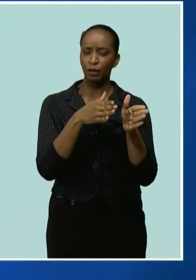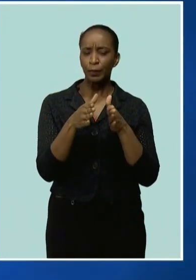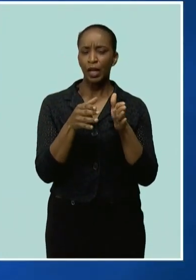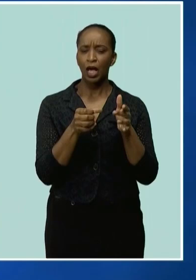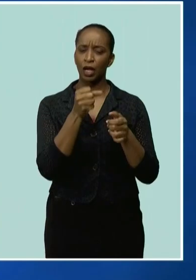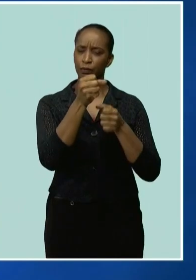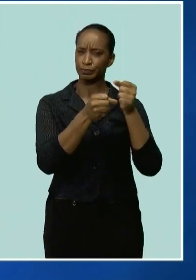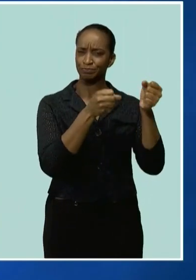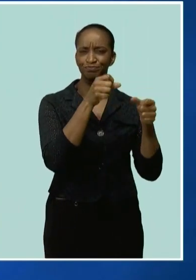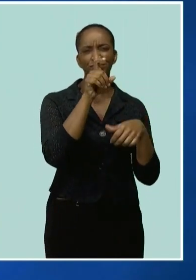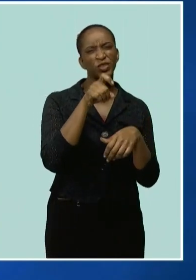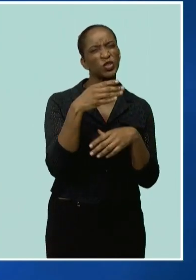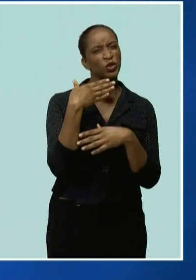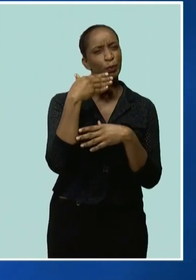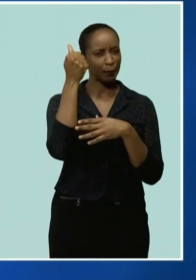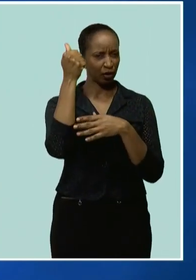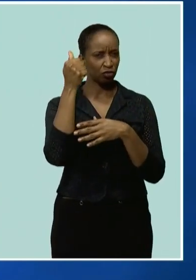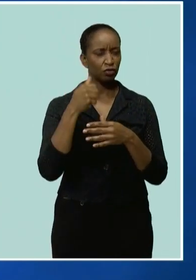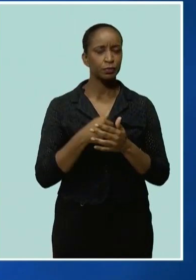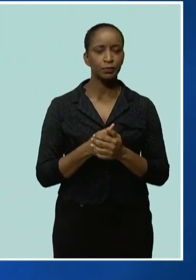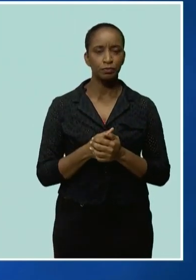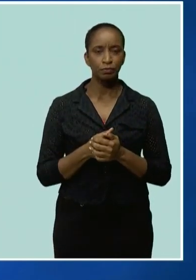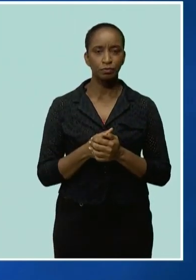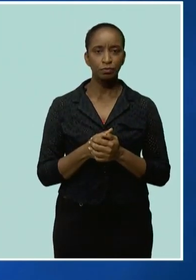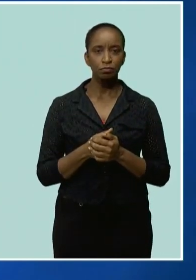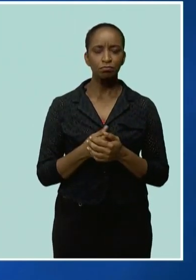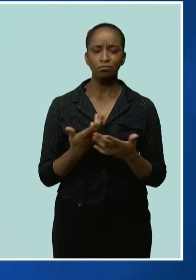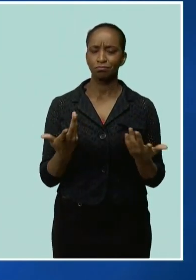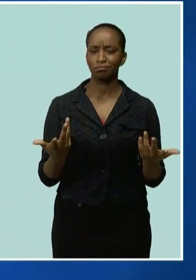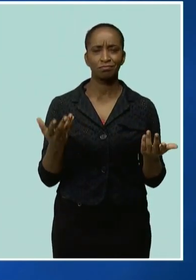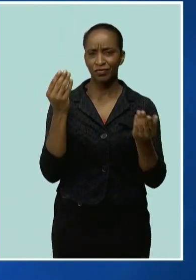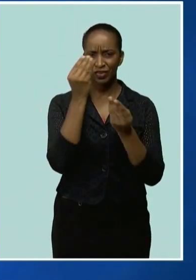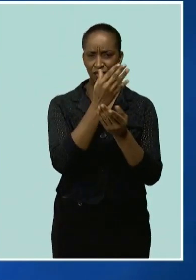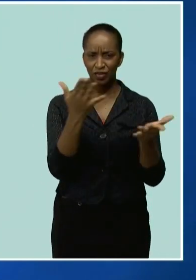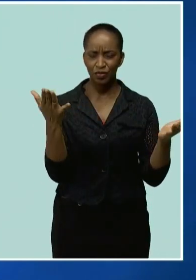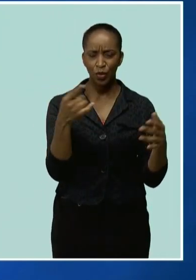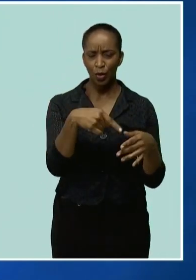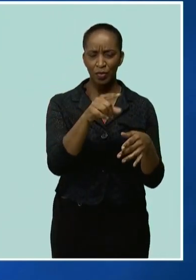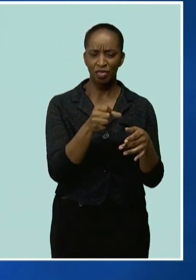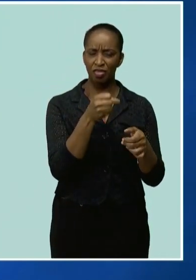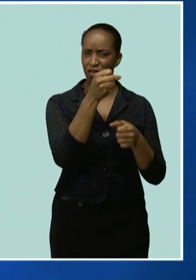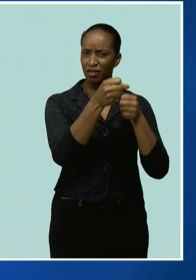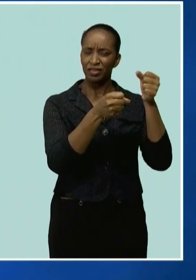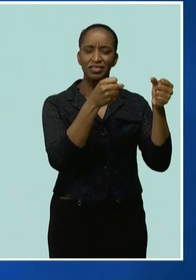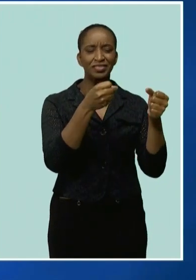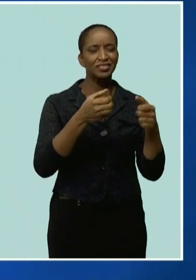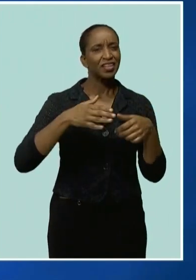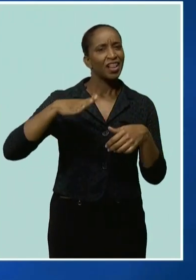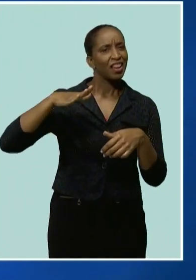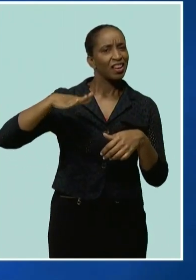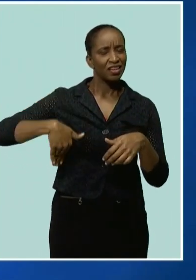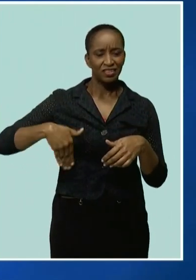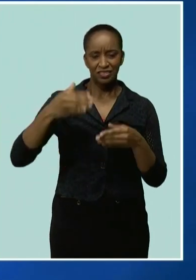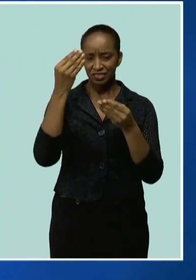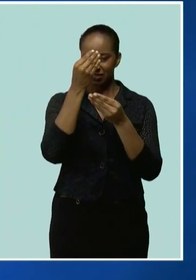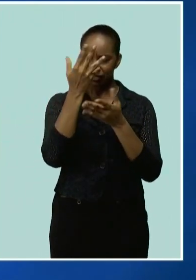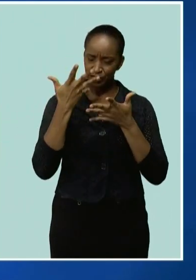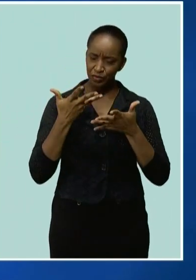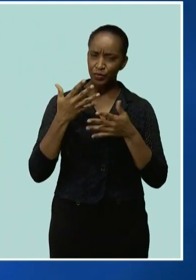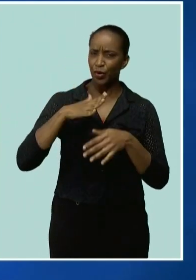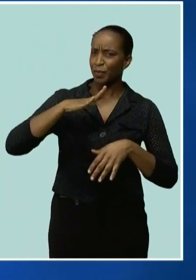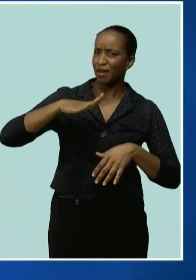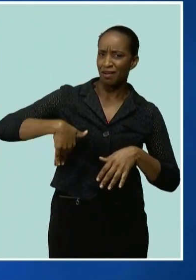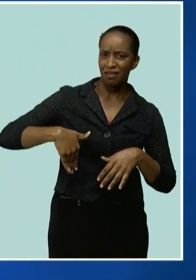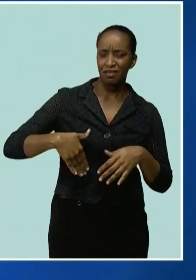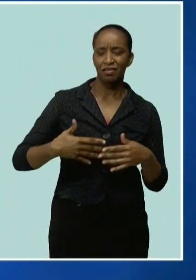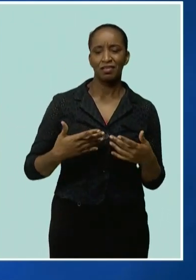The notice of the transfer came extremely late, and we are of the opinion that it could have been done much better. Nevertheless, we